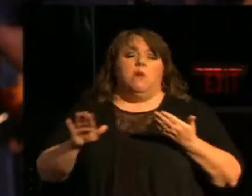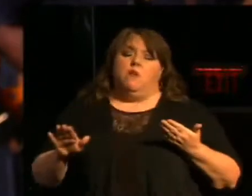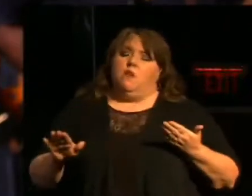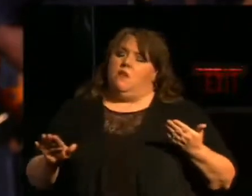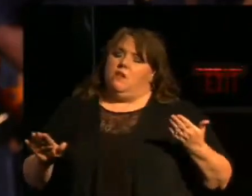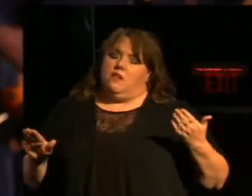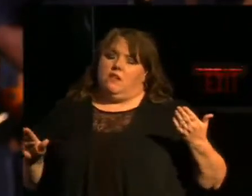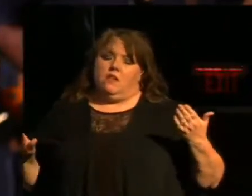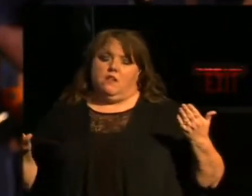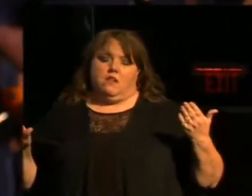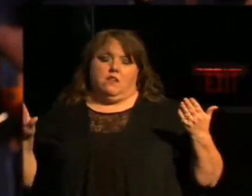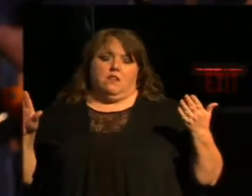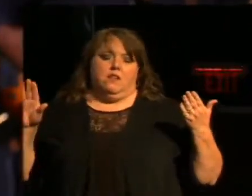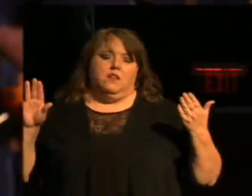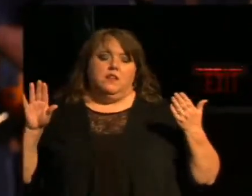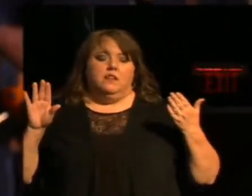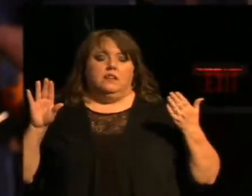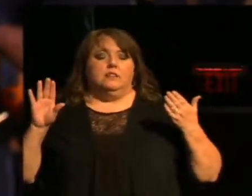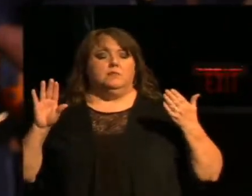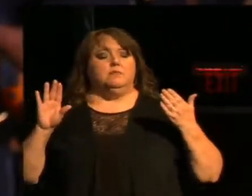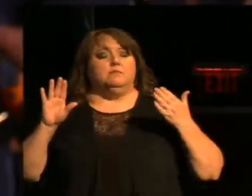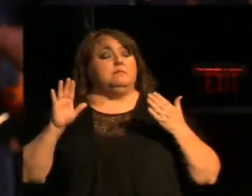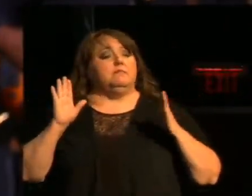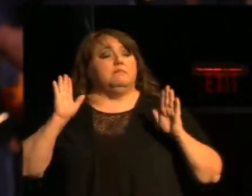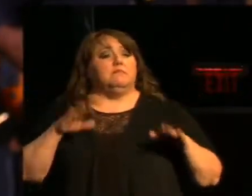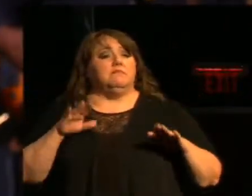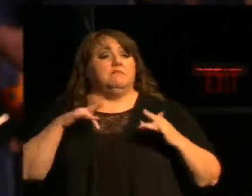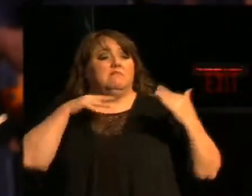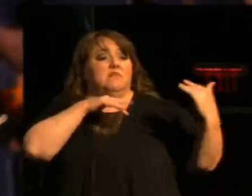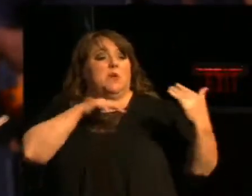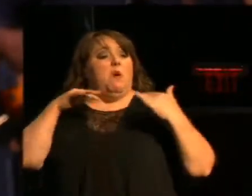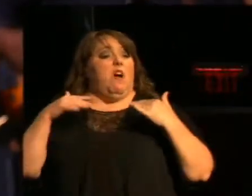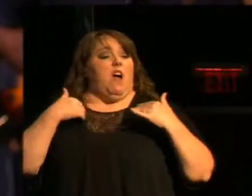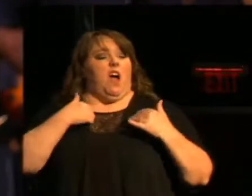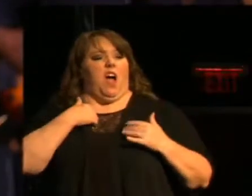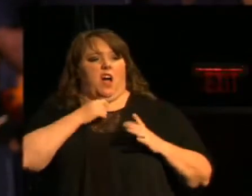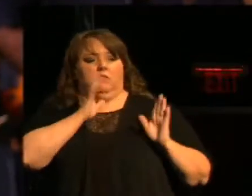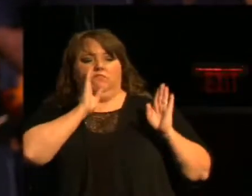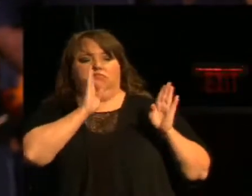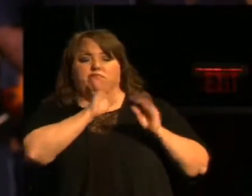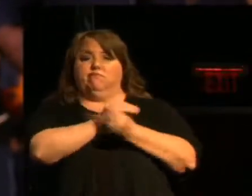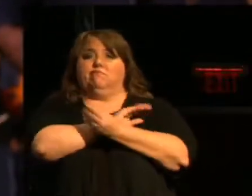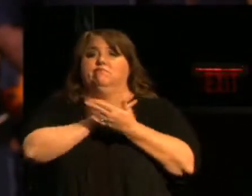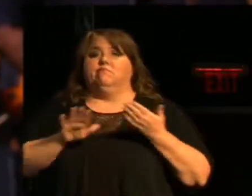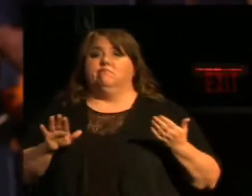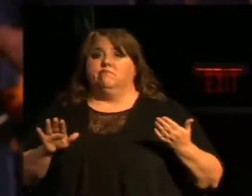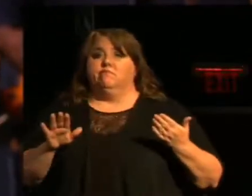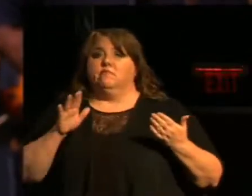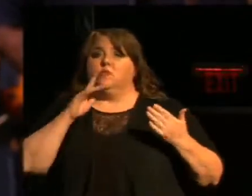headed to East Texas. We would pull up in this little town,